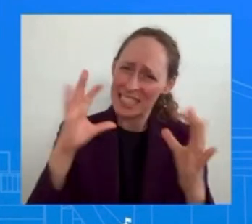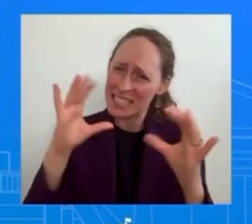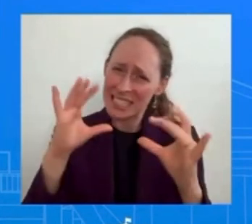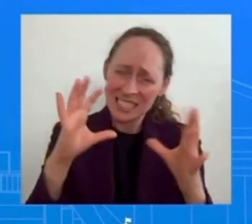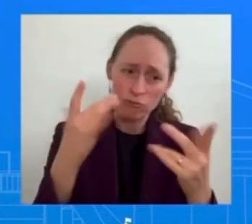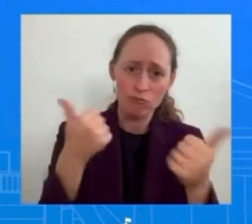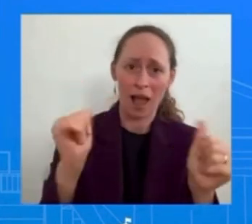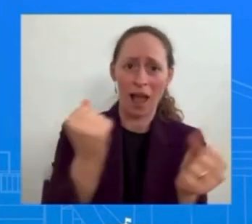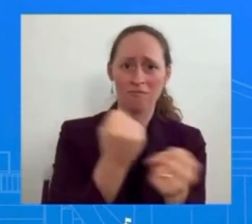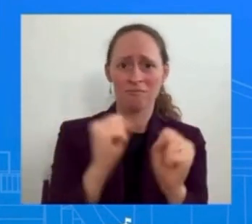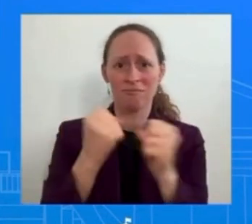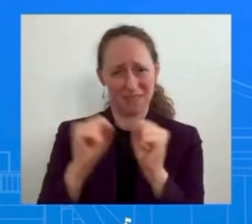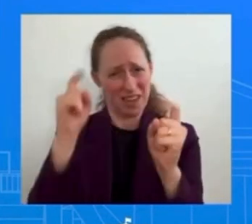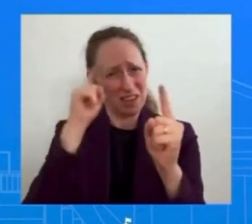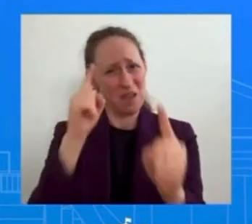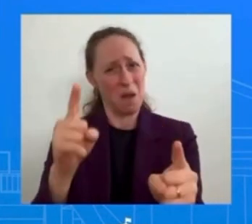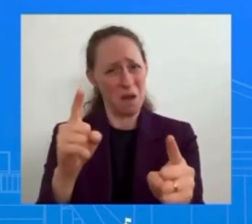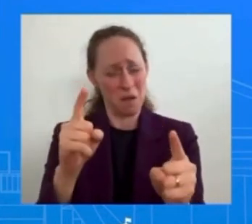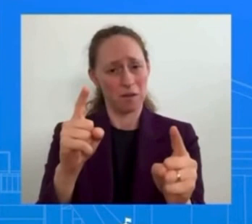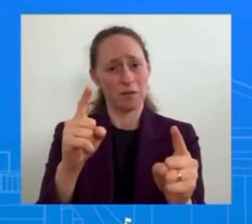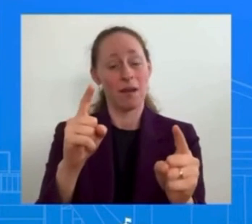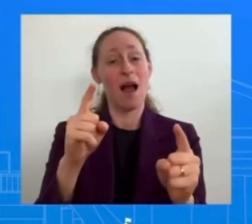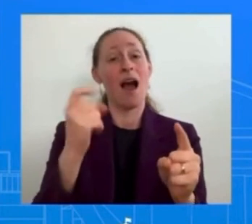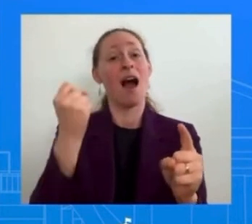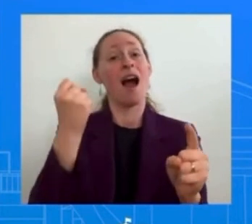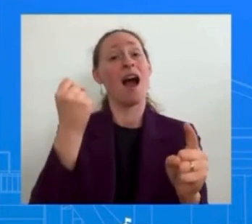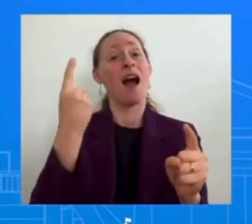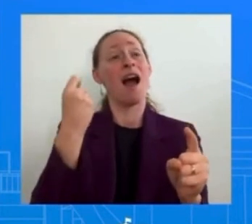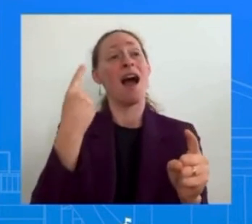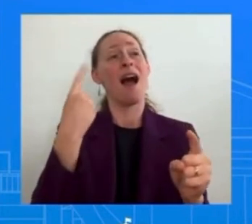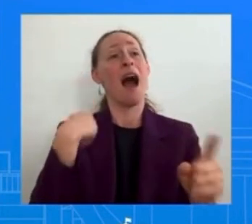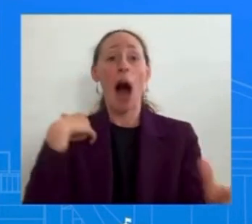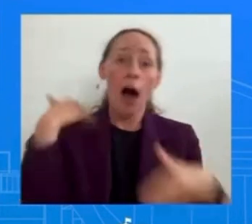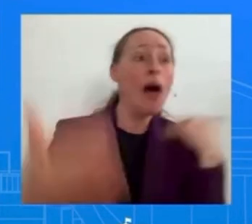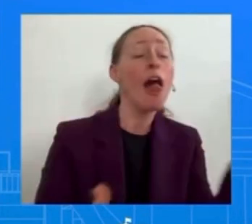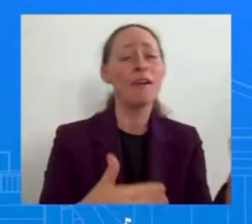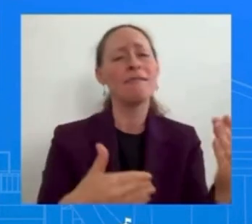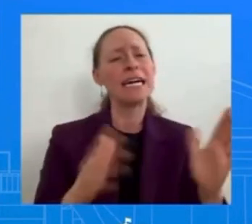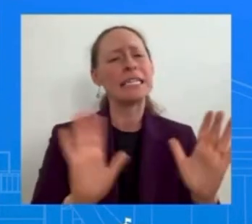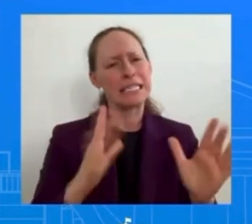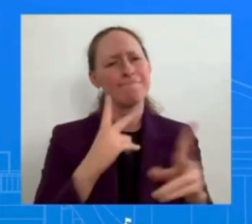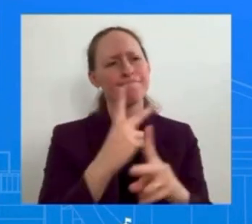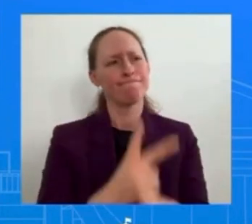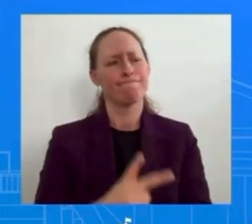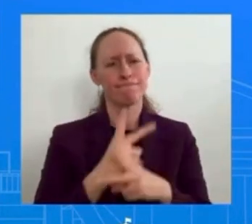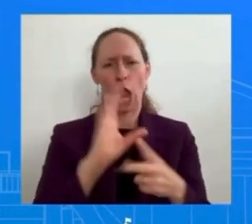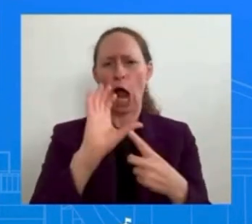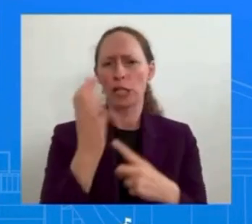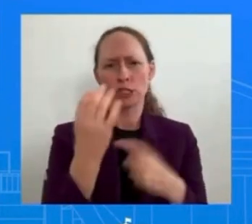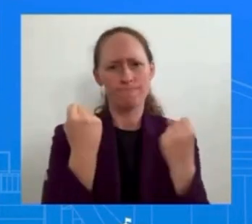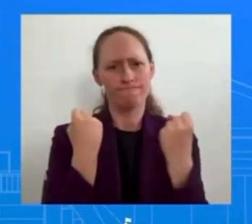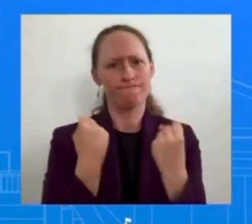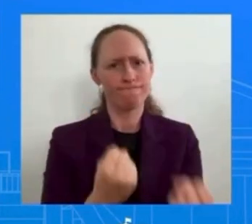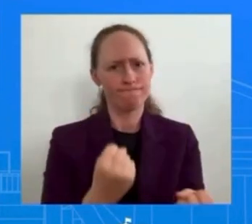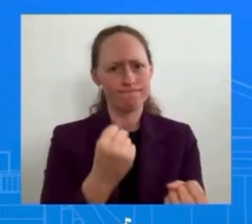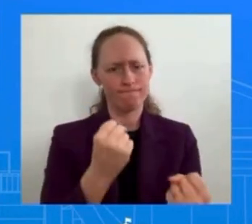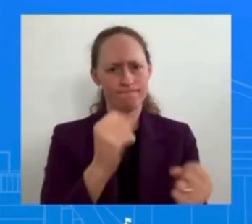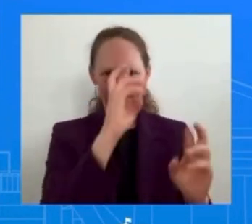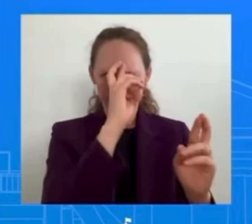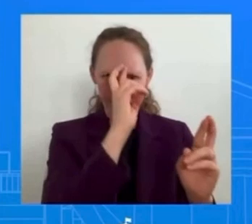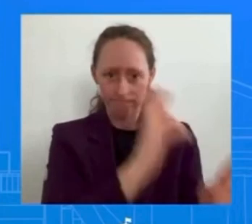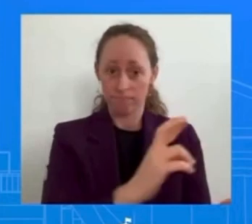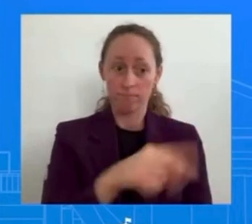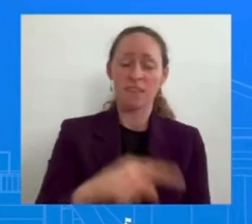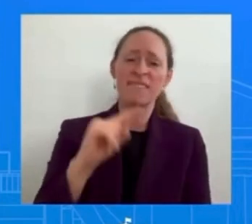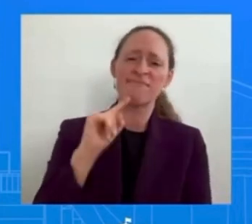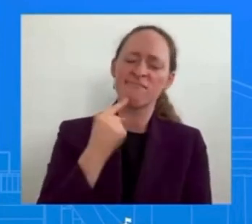really hard disaster, and this is a really difficult search operation. Because of the conditions and the fire debris,